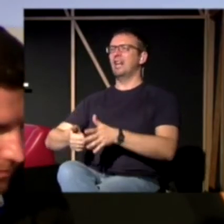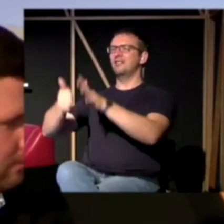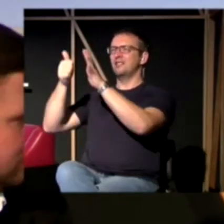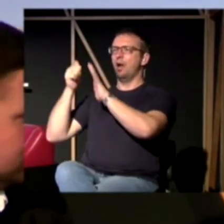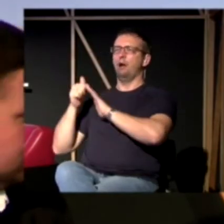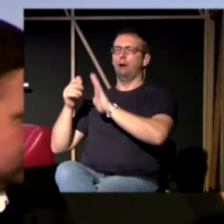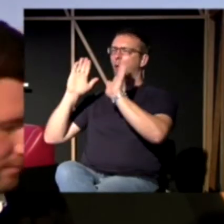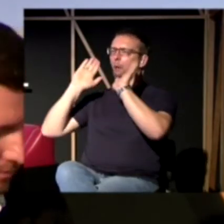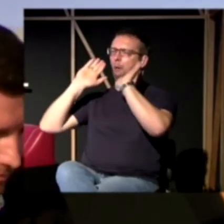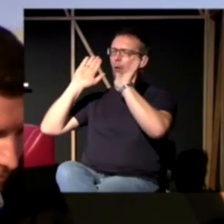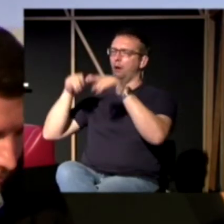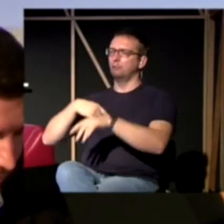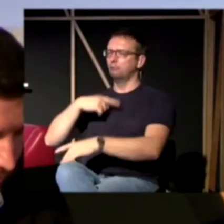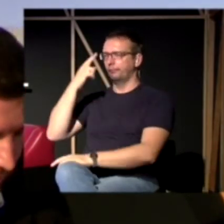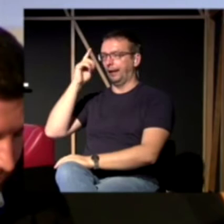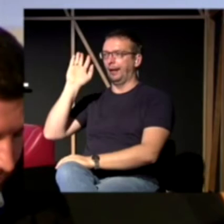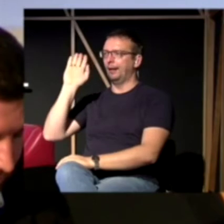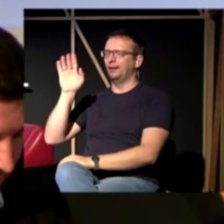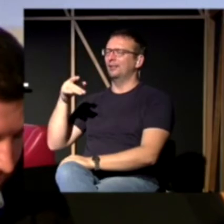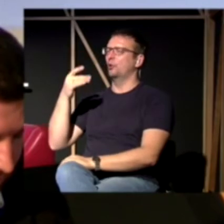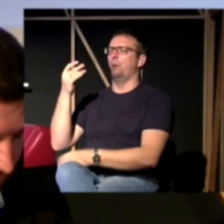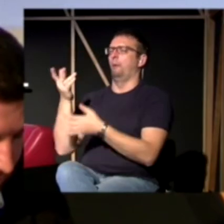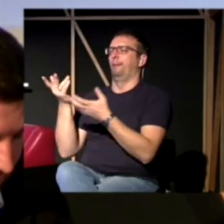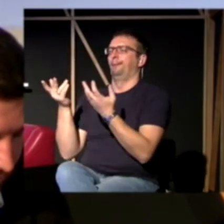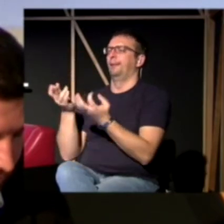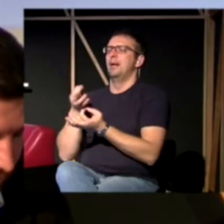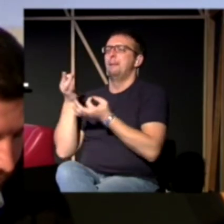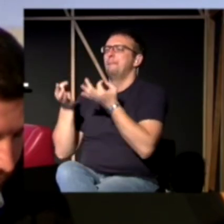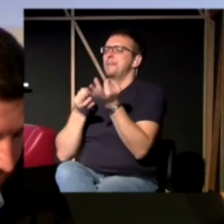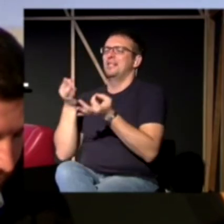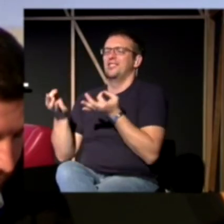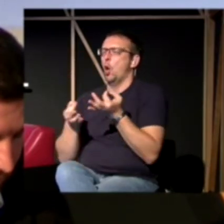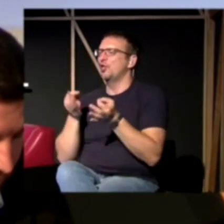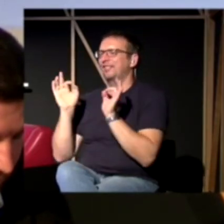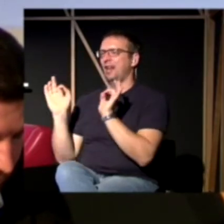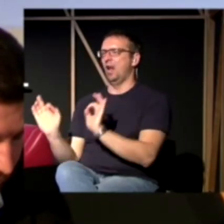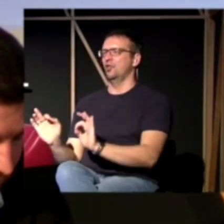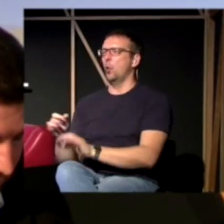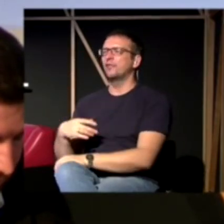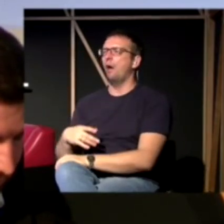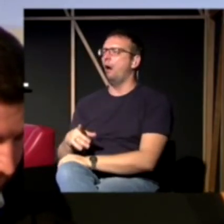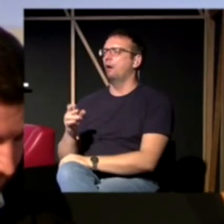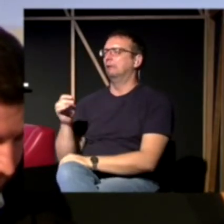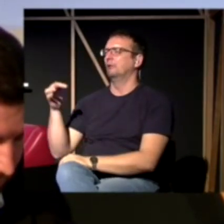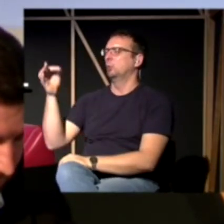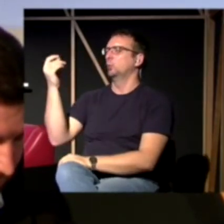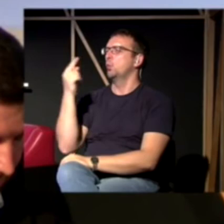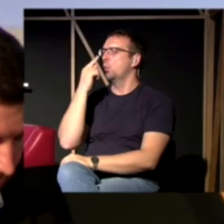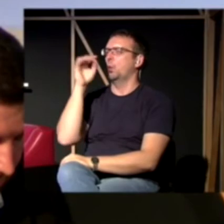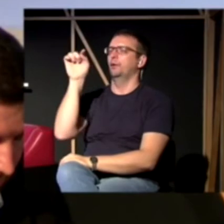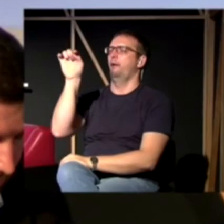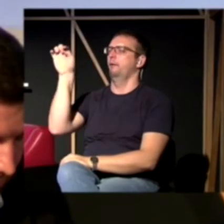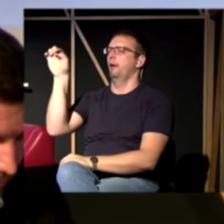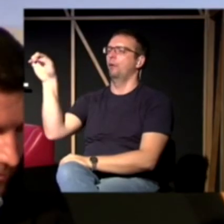today, ADC practices are becoming more popular. For example, more people are interested